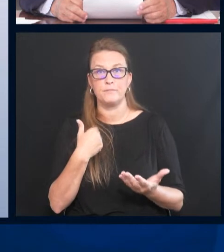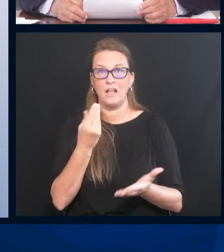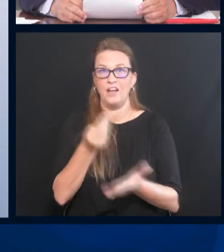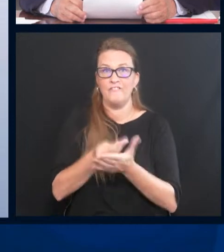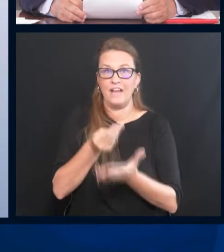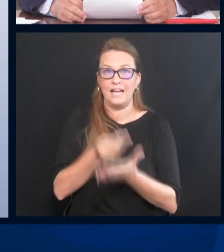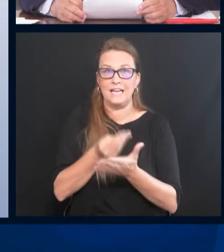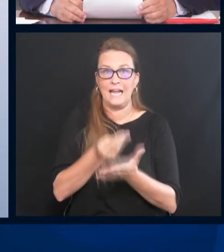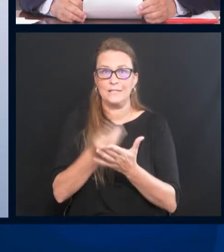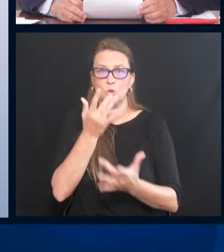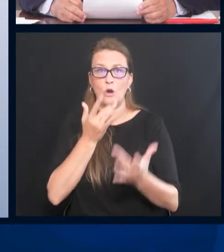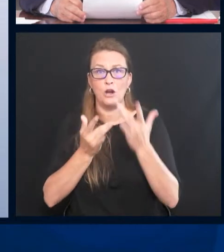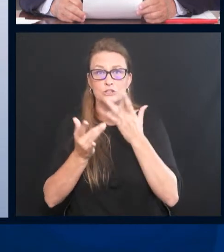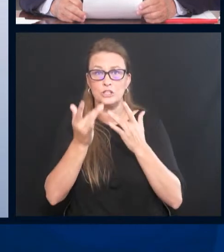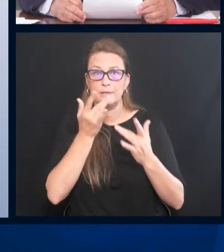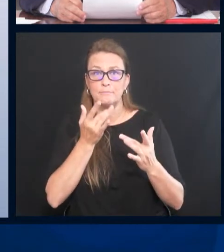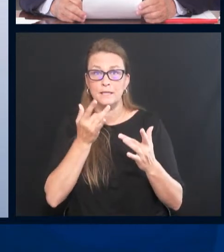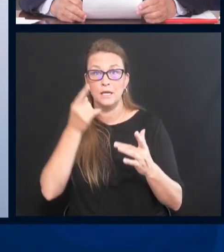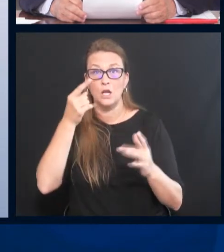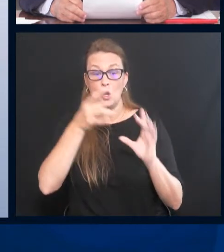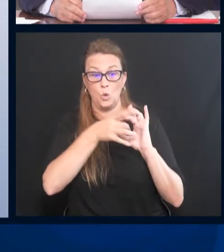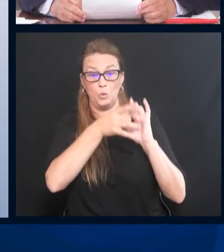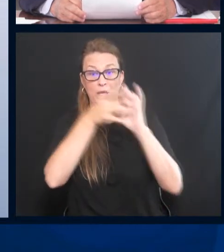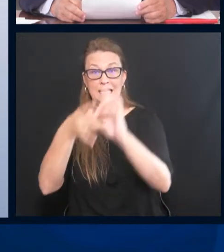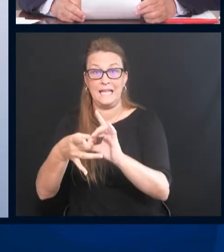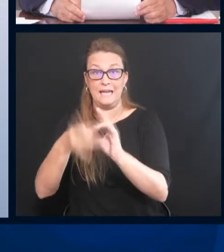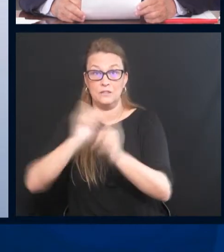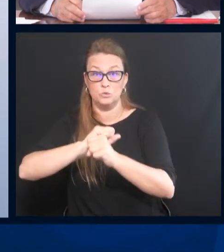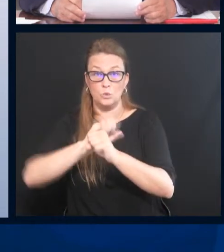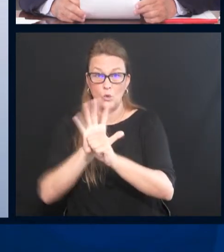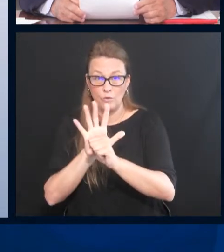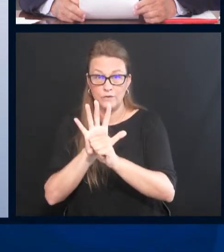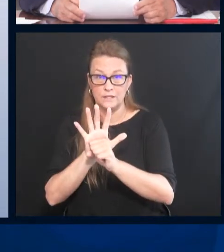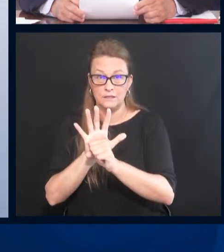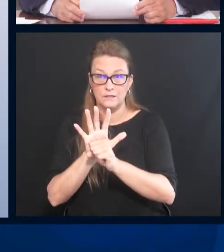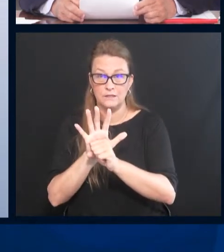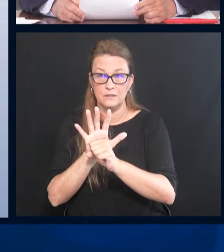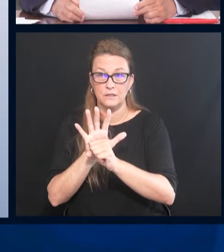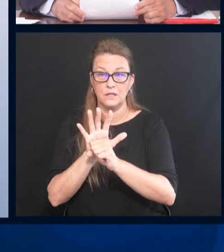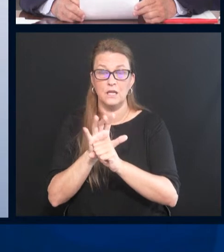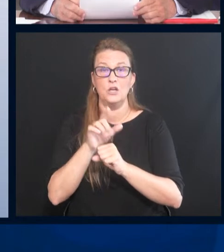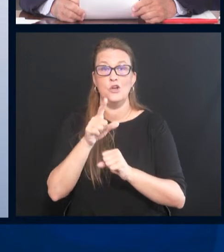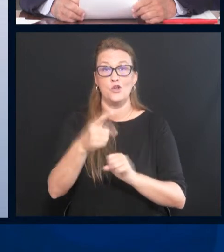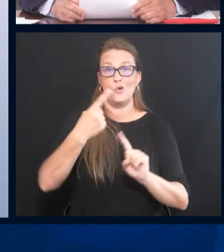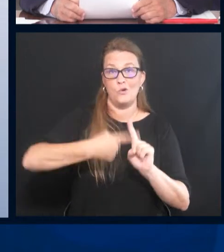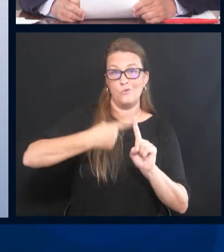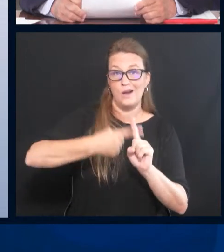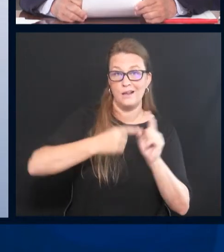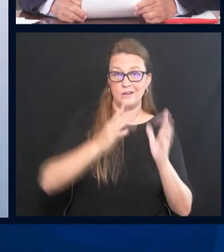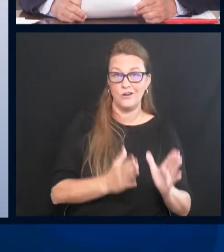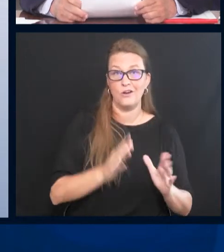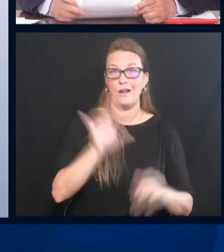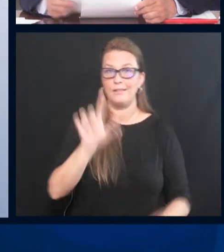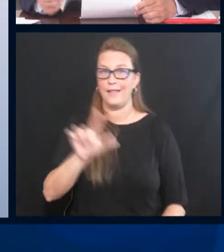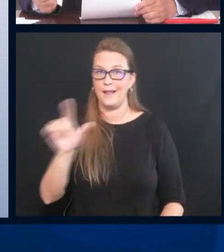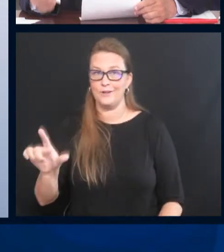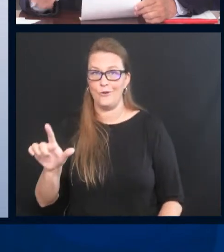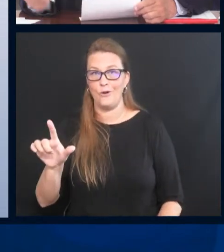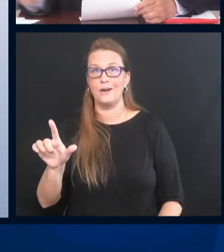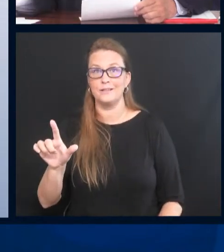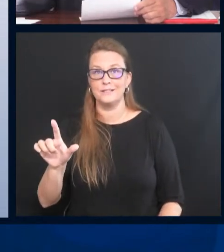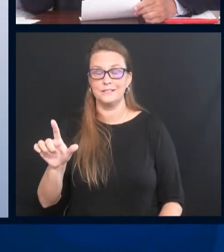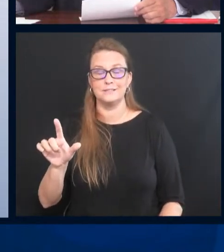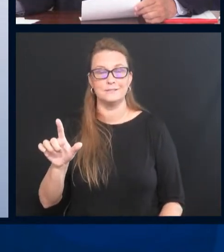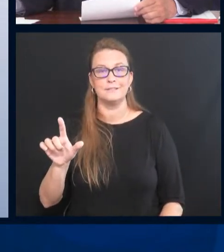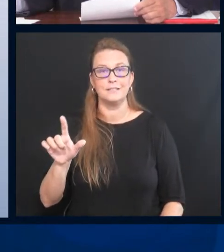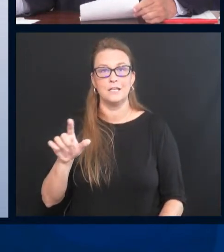financial hardship due to COVID, please, if you are a renter or a landlord, take advantage of this. It's just more